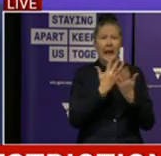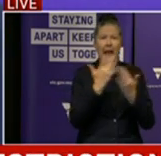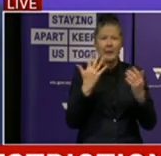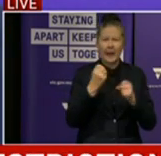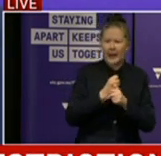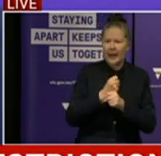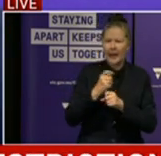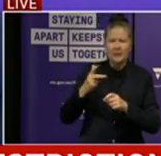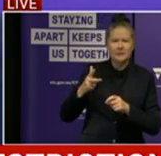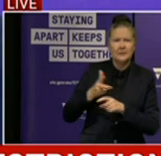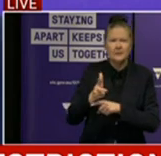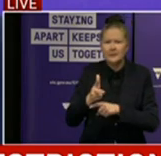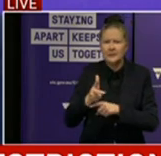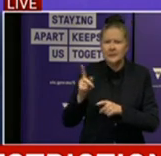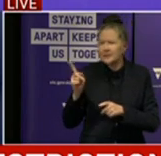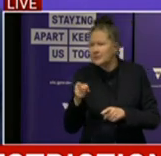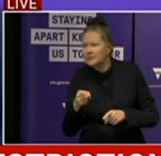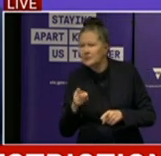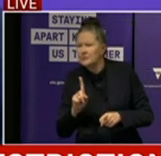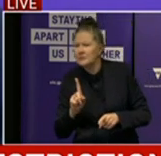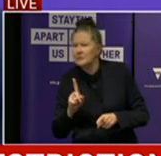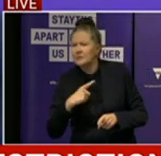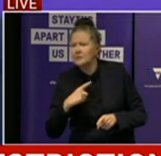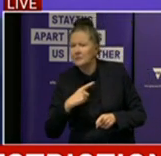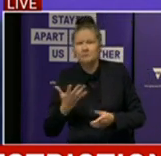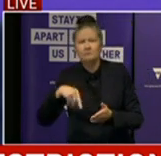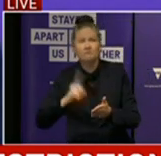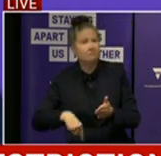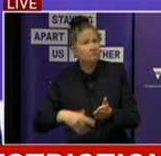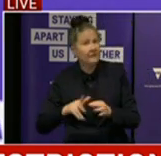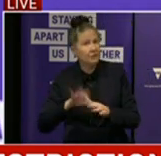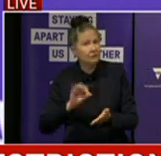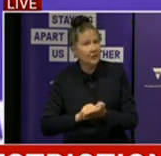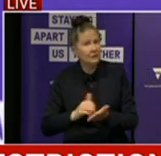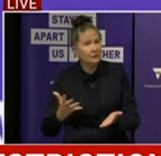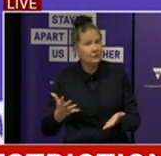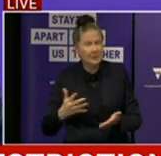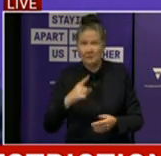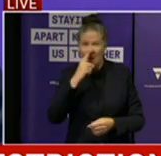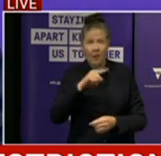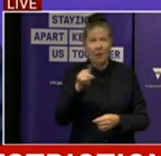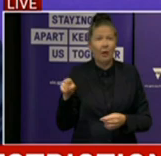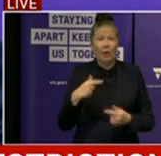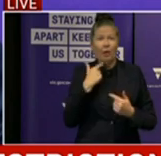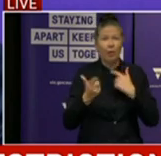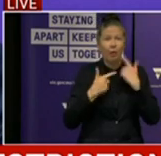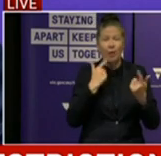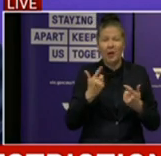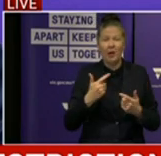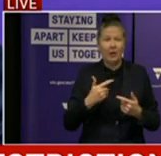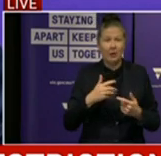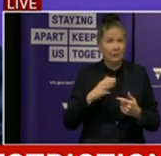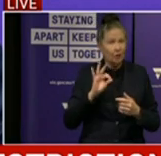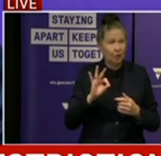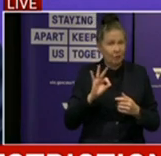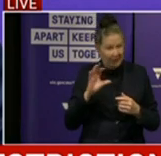also relate to penalties. We can't have people travelling unnecessarily and unlawfully into regional